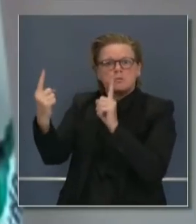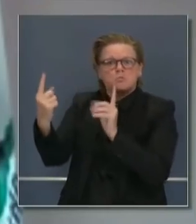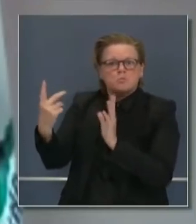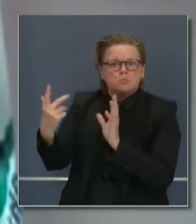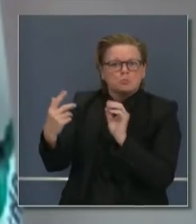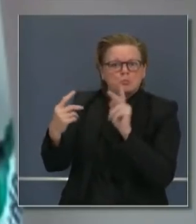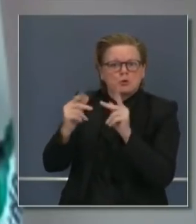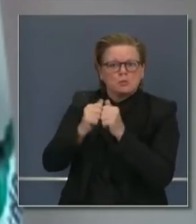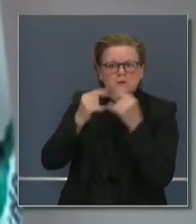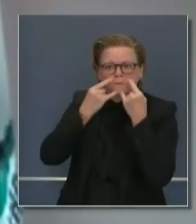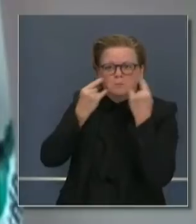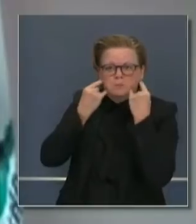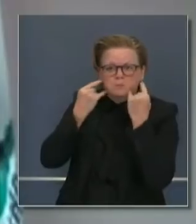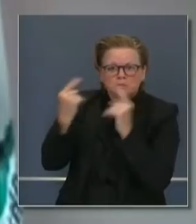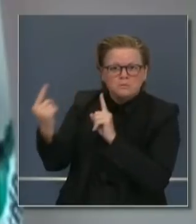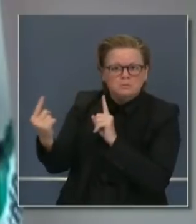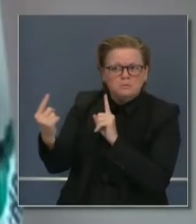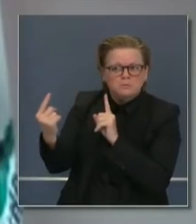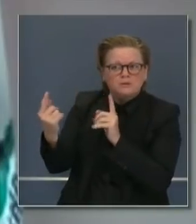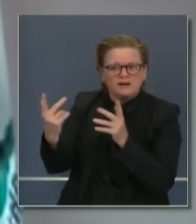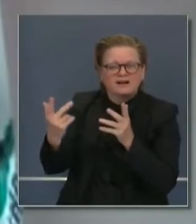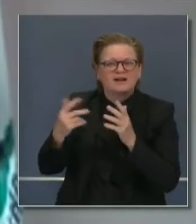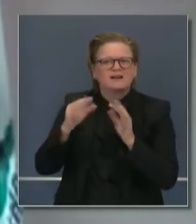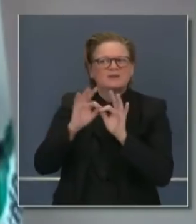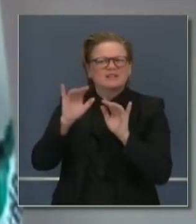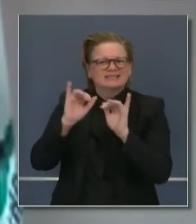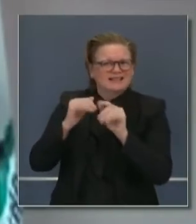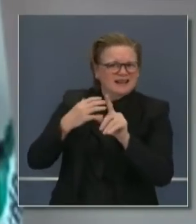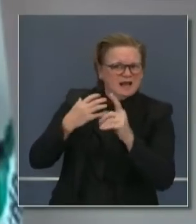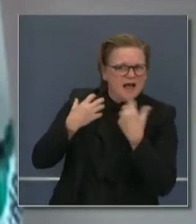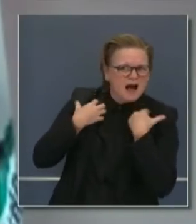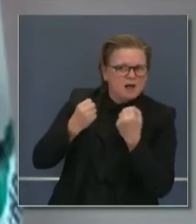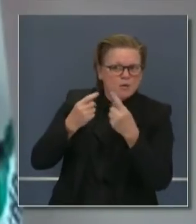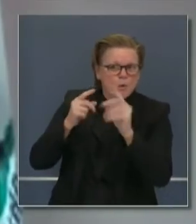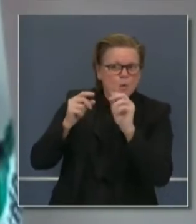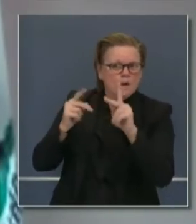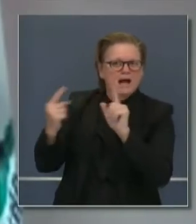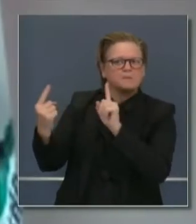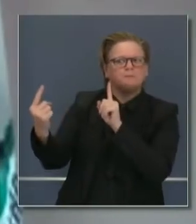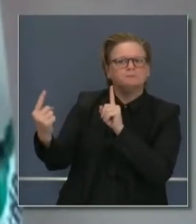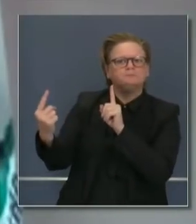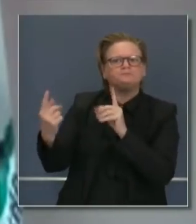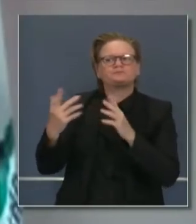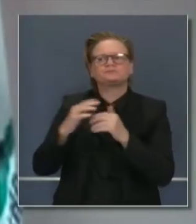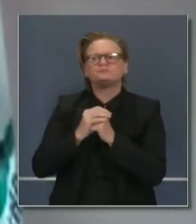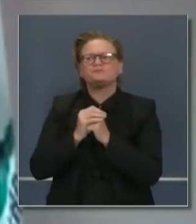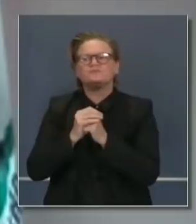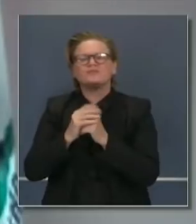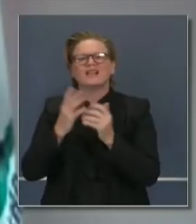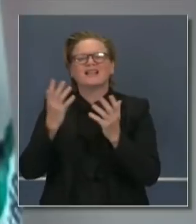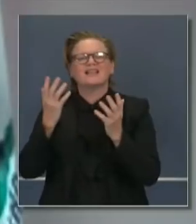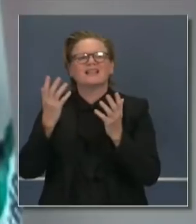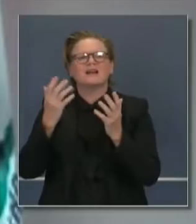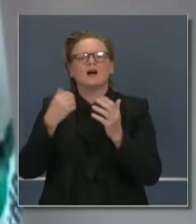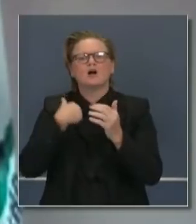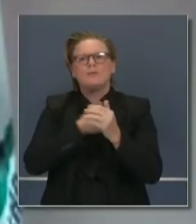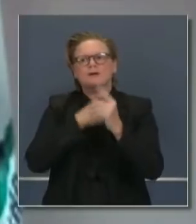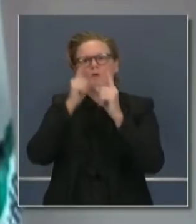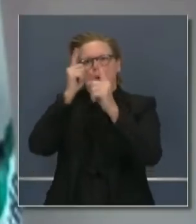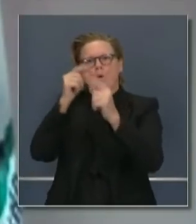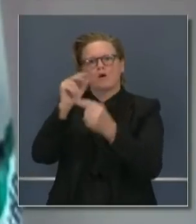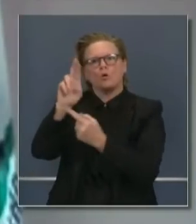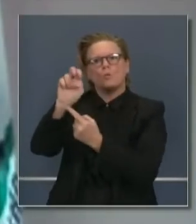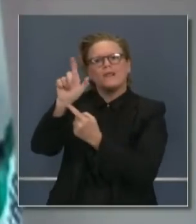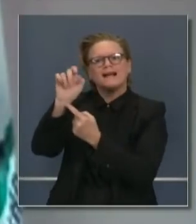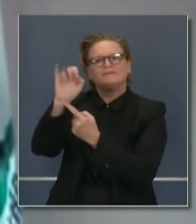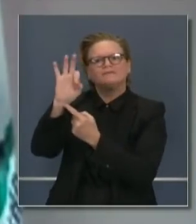way to stay healthy, have an emotional relief valve, if you will, and that is consistent with the